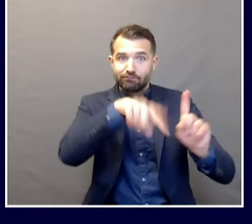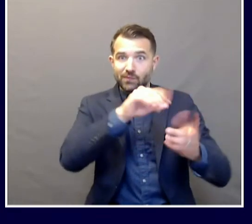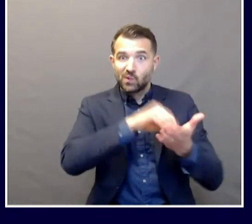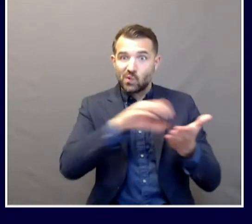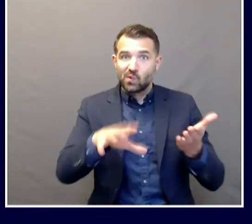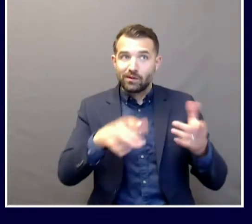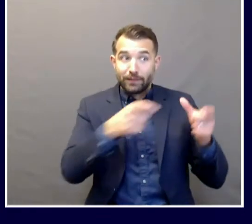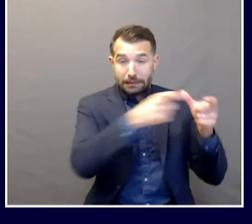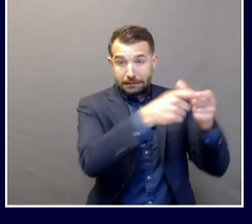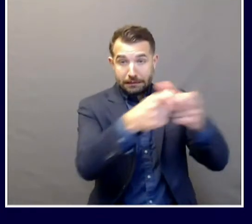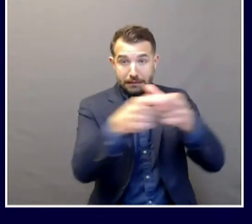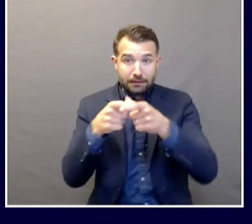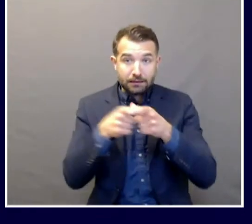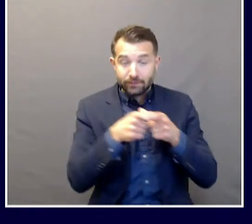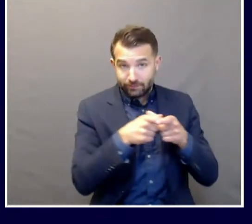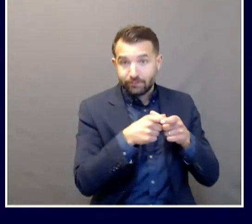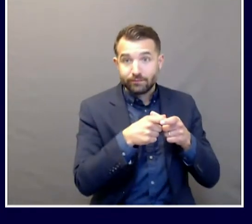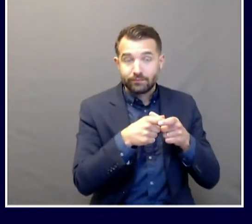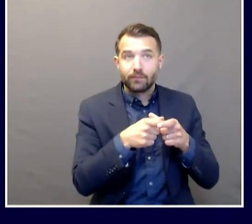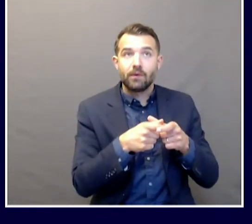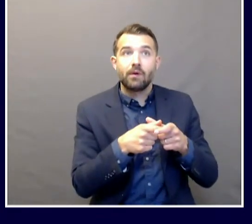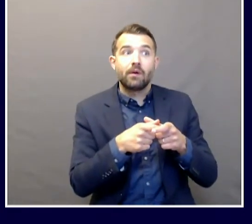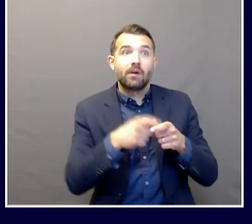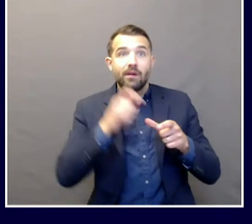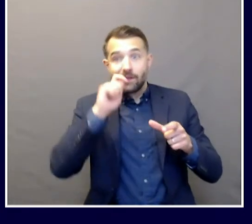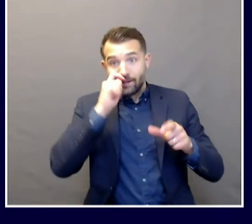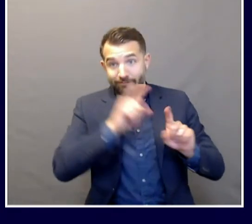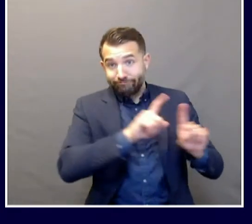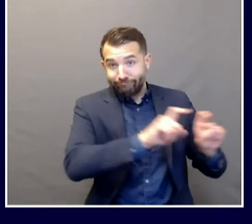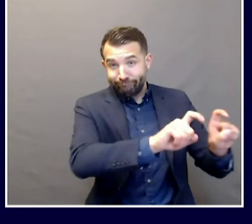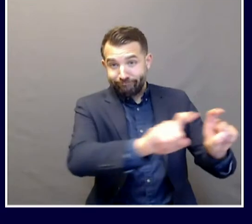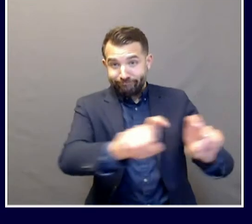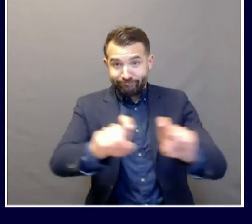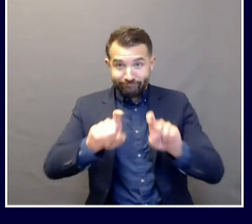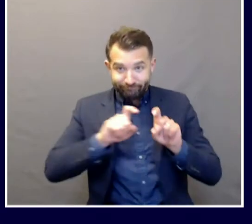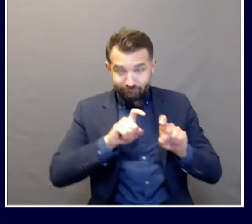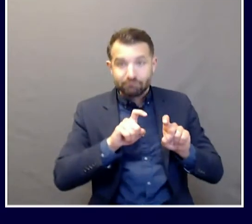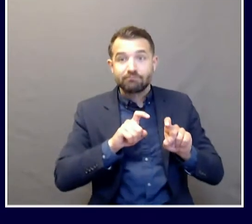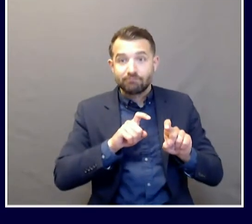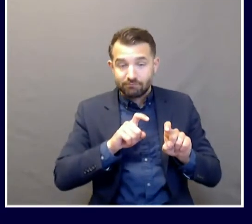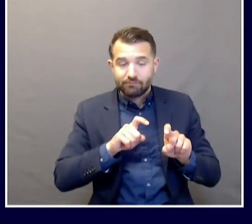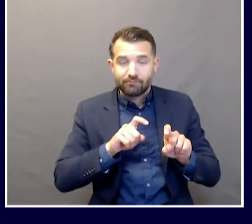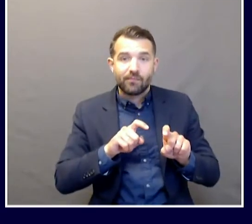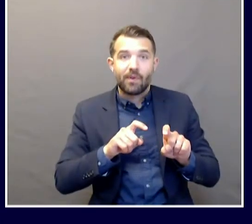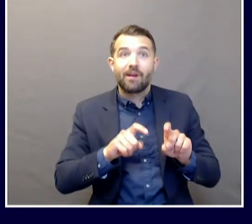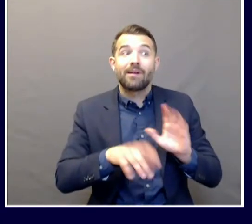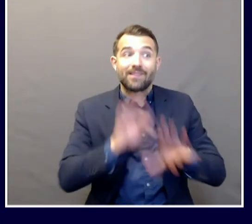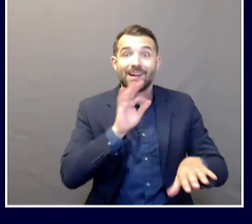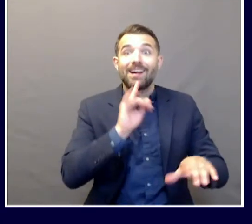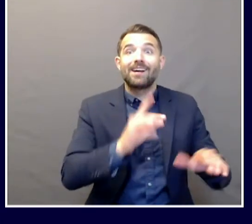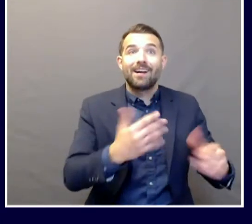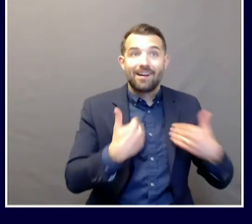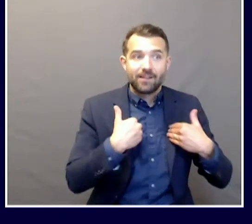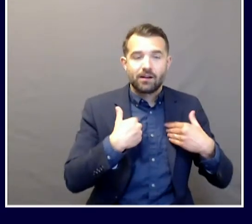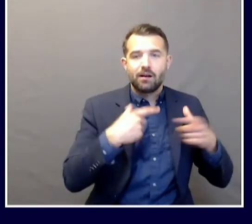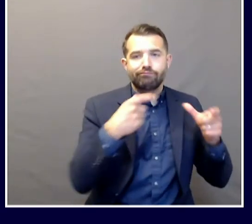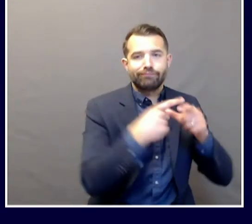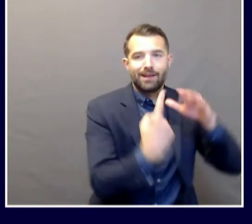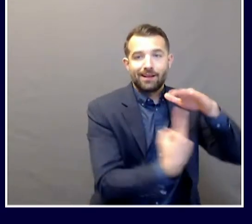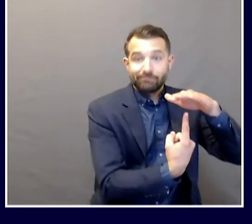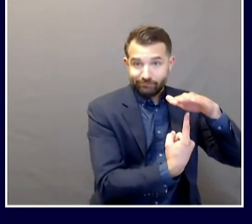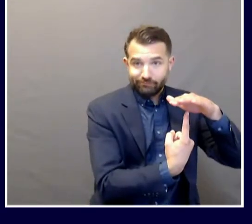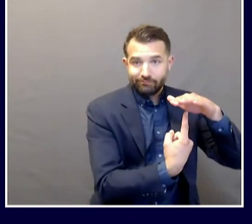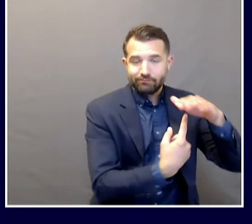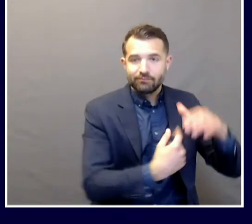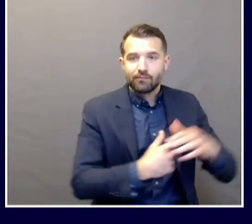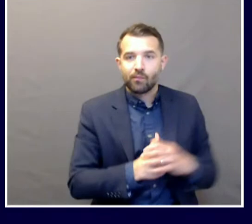testing volume for those who were positive, to get them into isolation, to make sure they had access to the things they needed to stay in quarantine